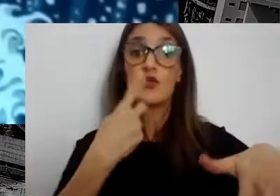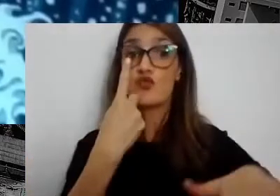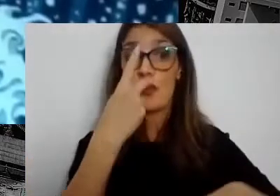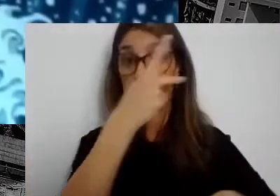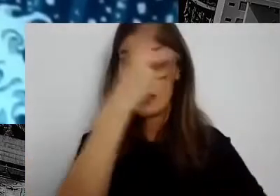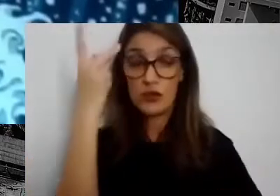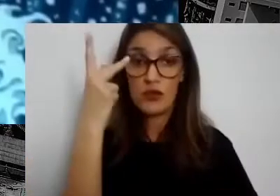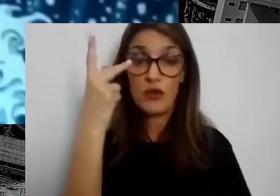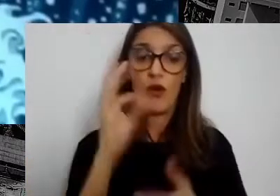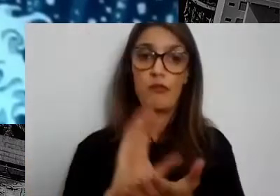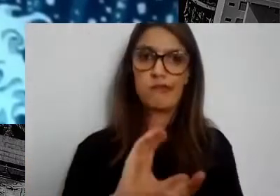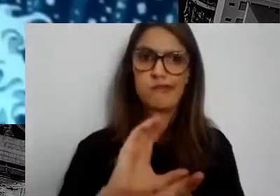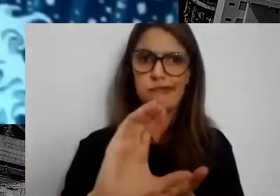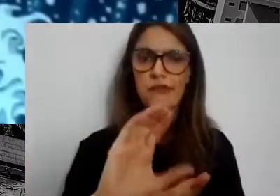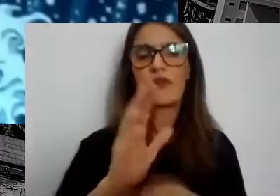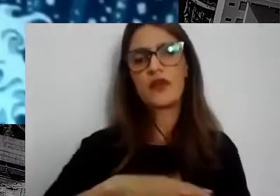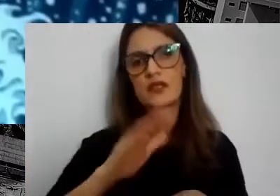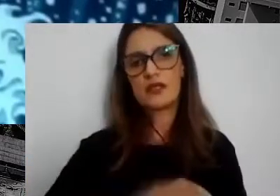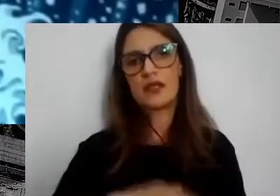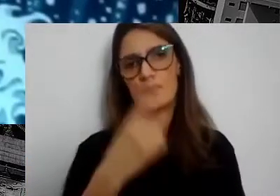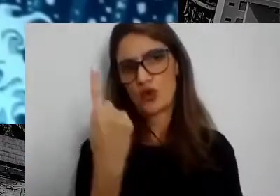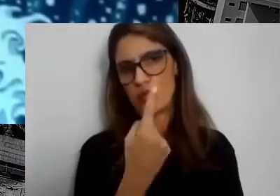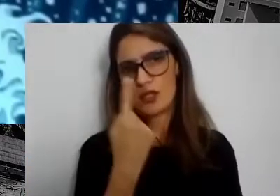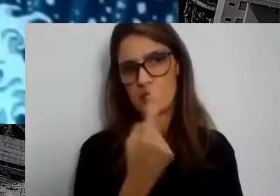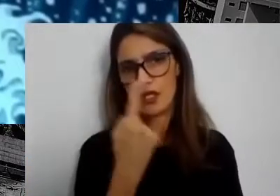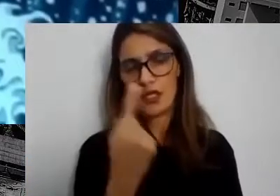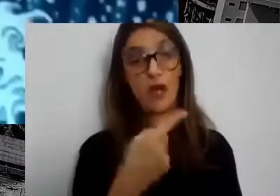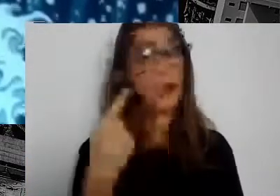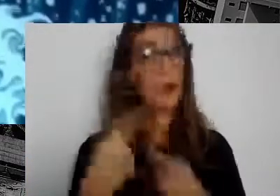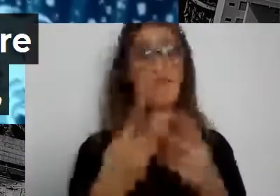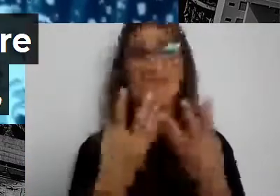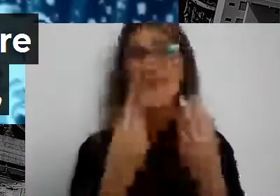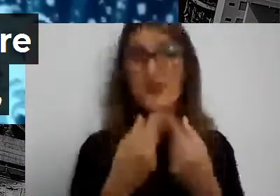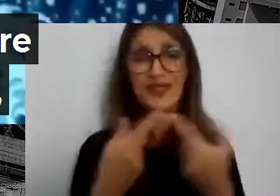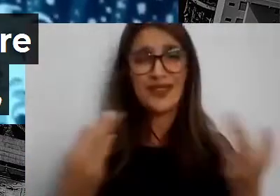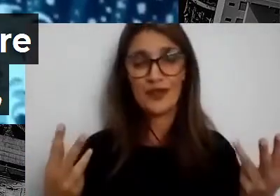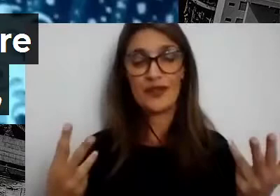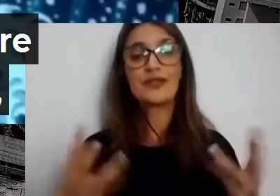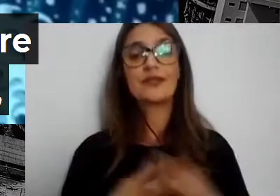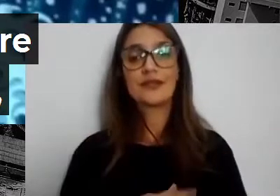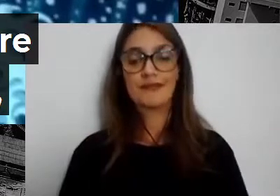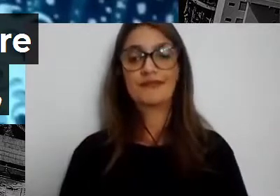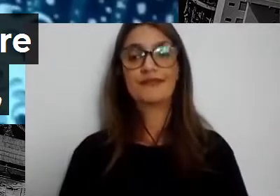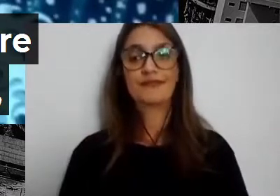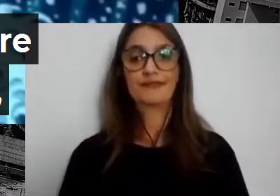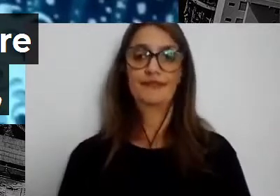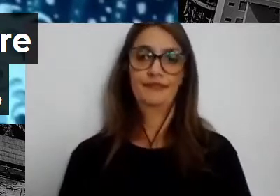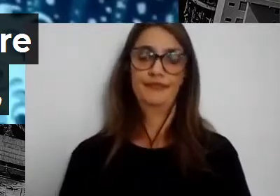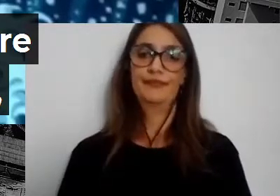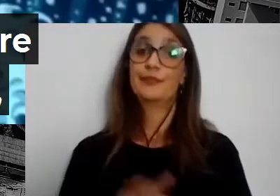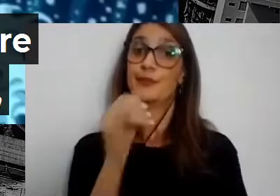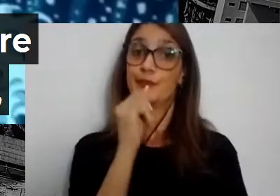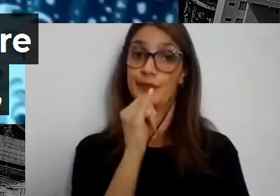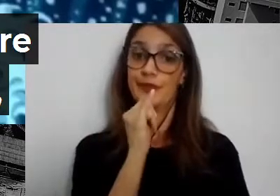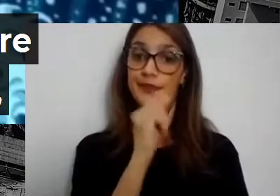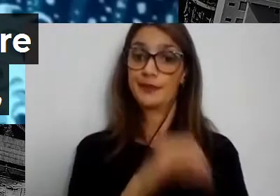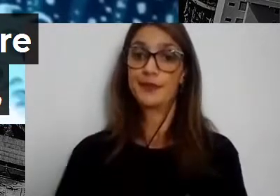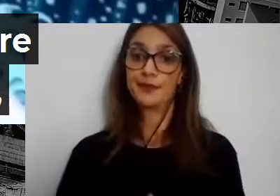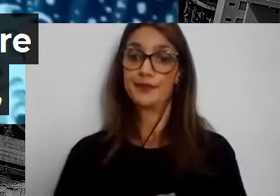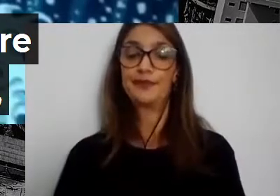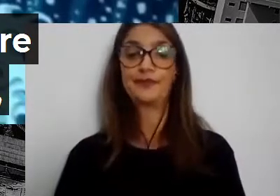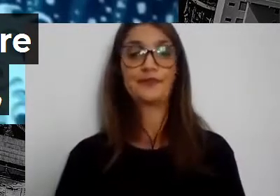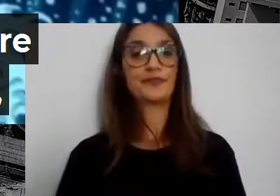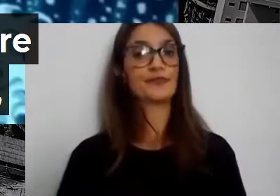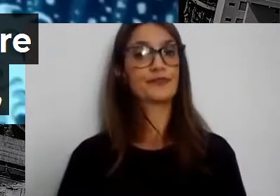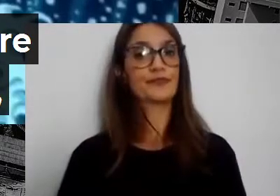let me first talk about the suite of services that come from them. If you're going to make a comparative evaluation of